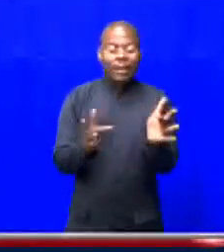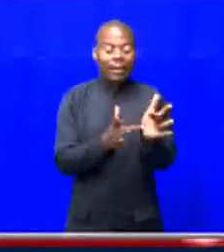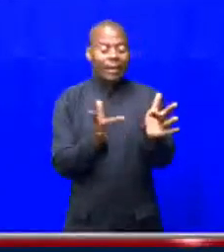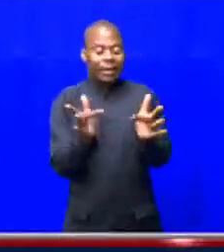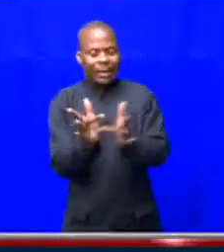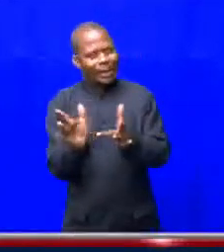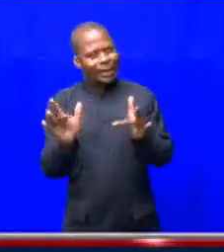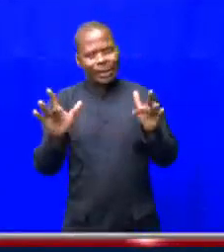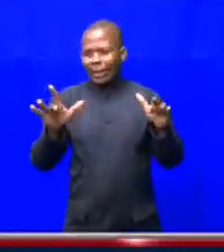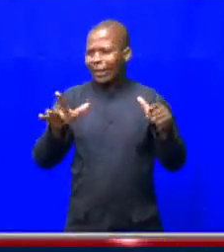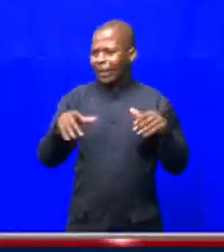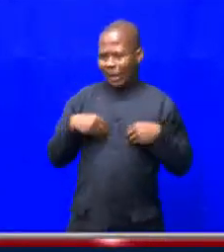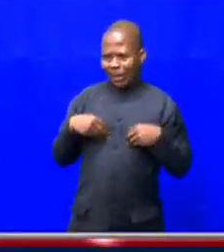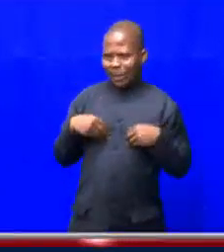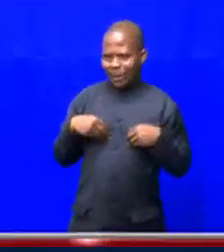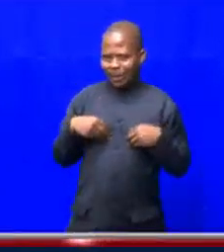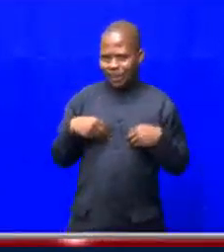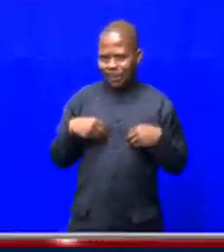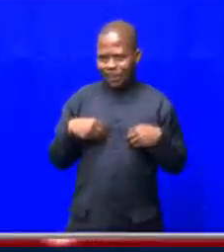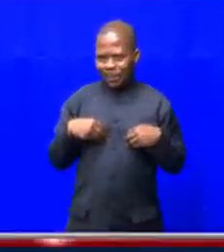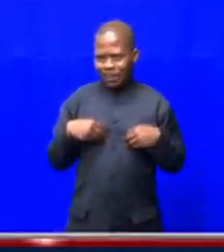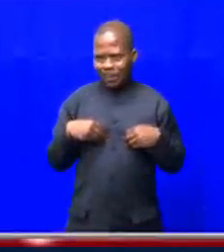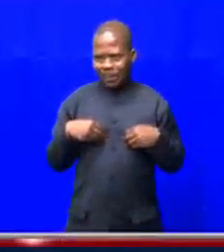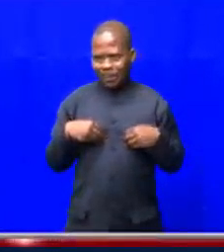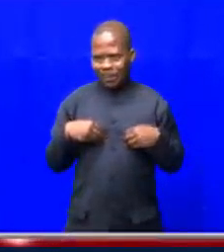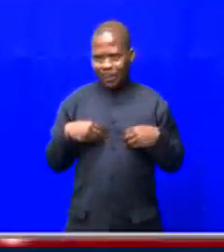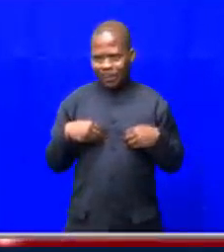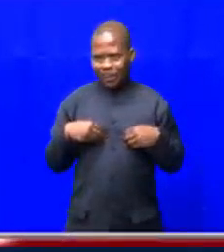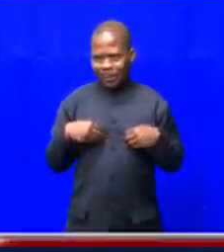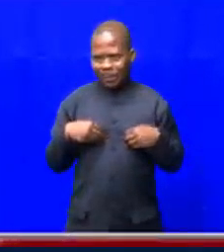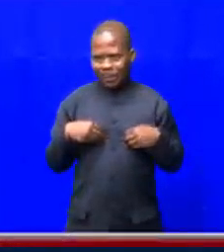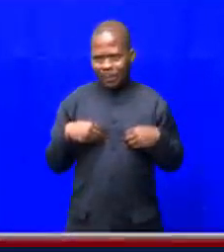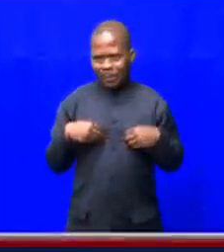Jesu Kristu. Yona nine bekunene ayichazeki nine bekunene.